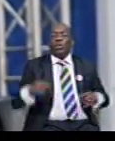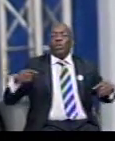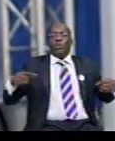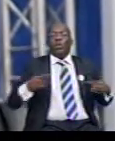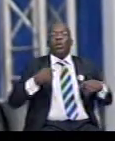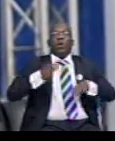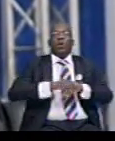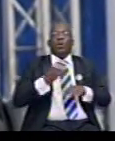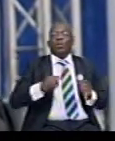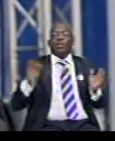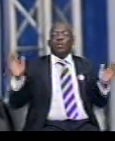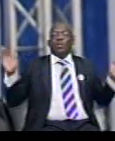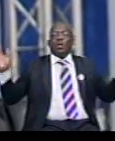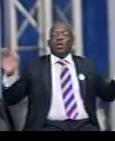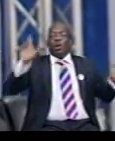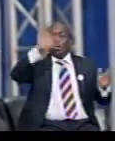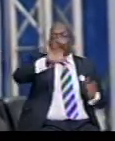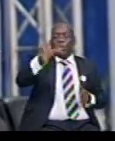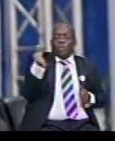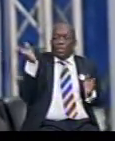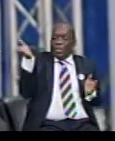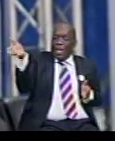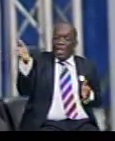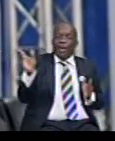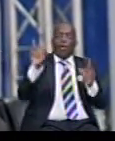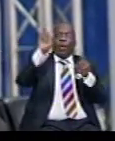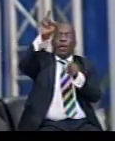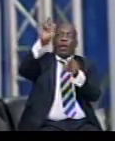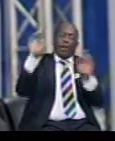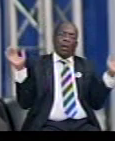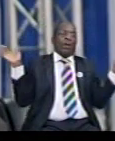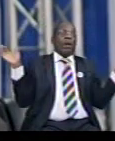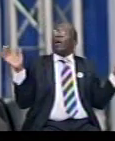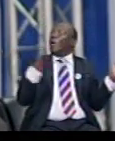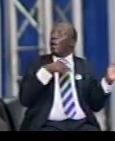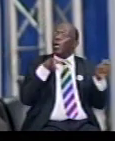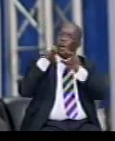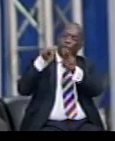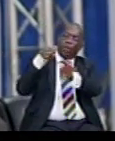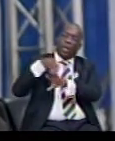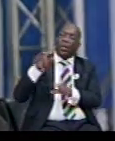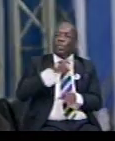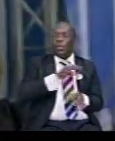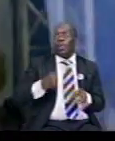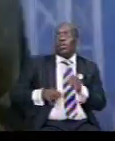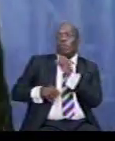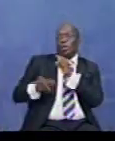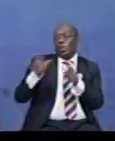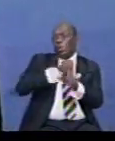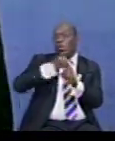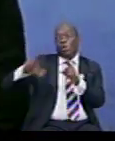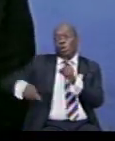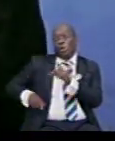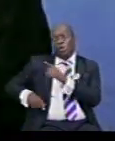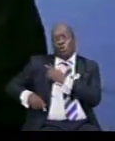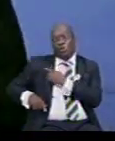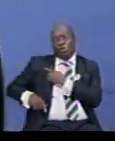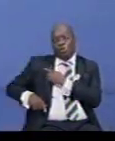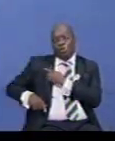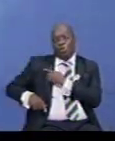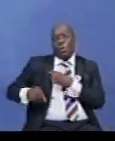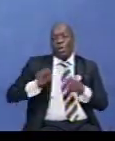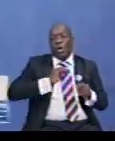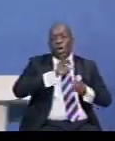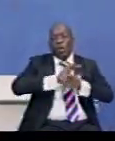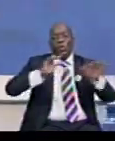there hanging, he looked the direction of Christ and said, Lord. He called him Lord there. I didn't have the